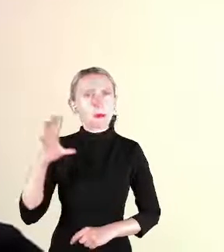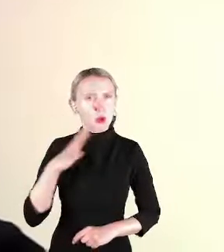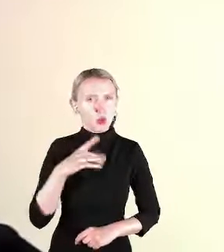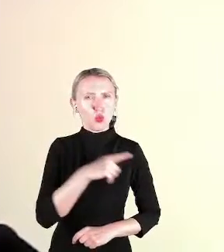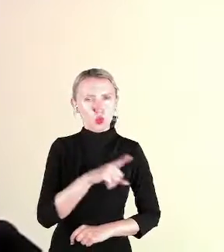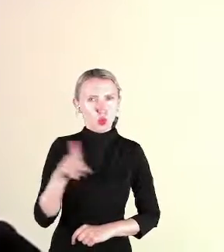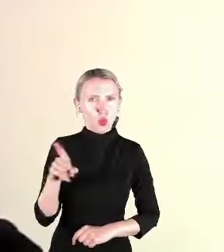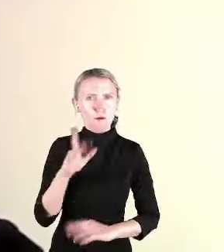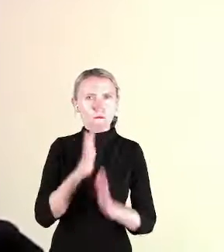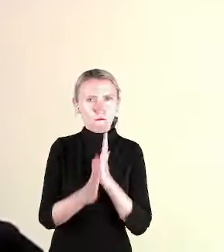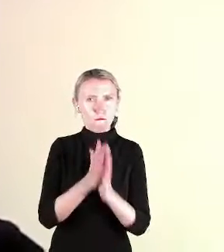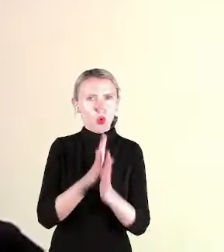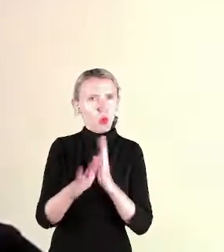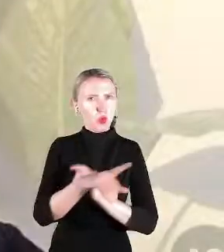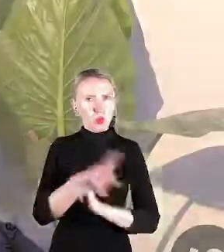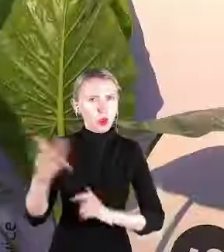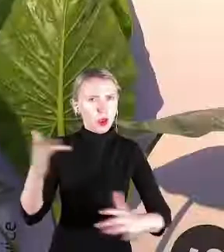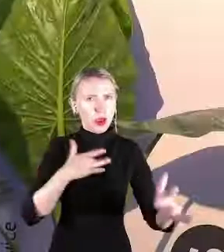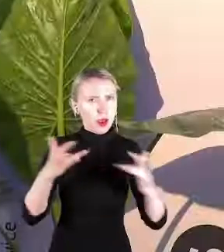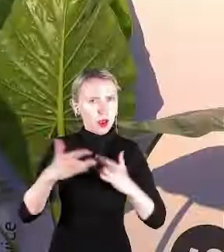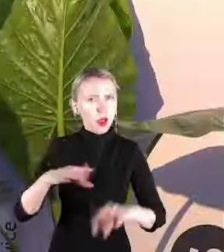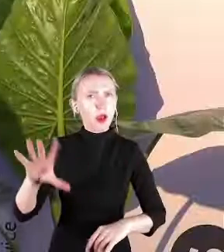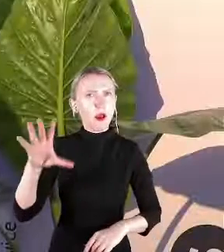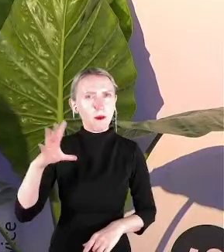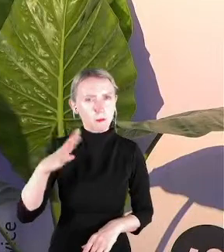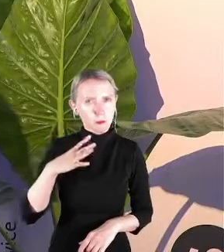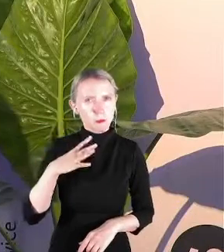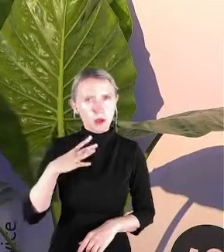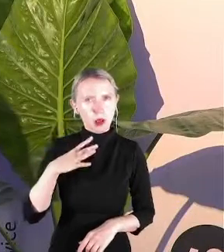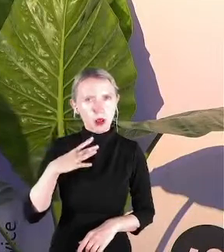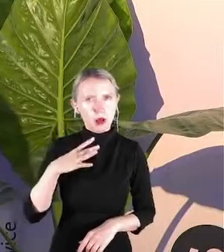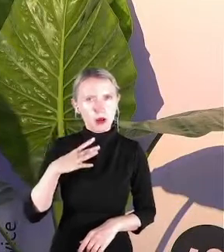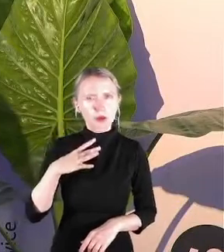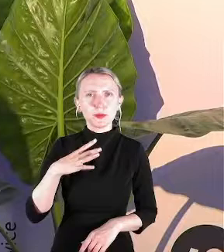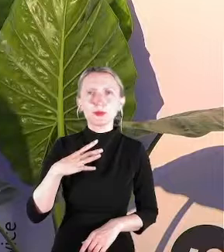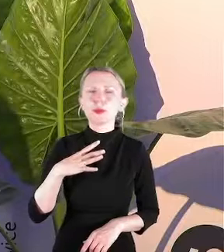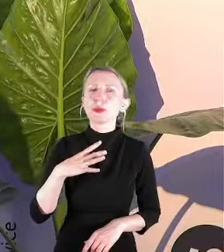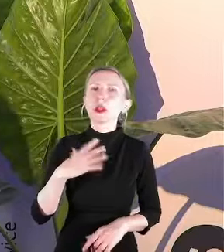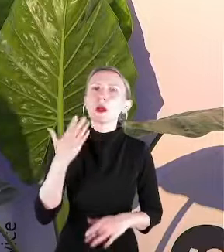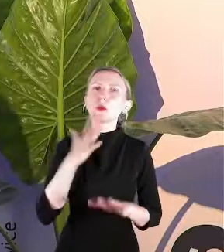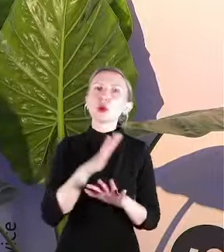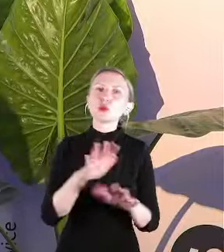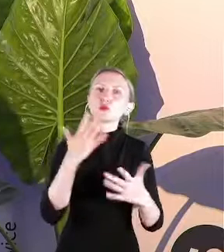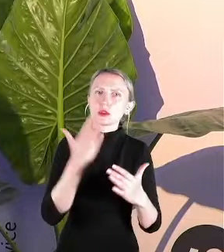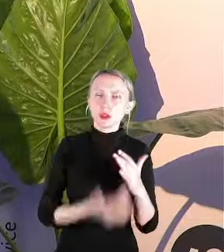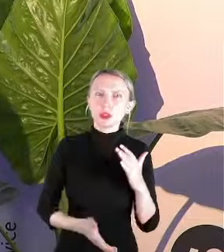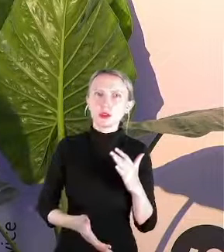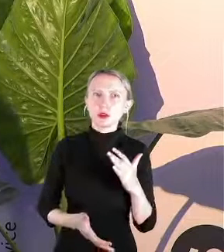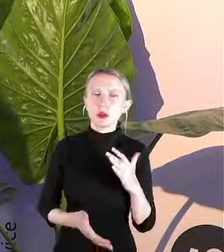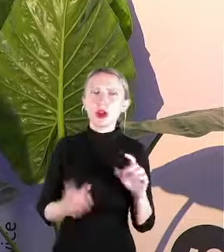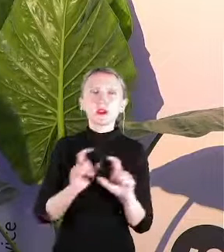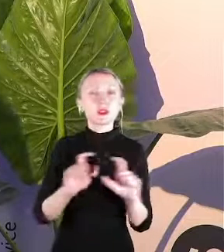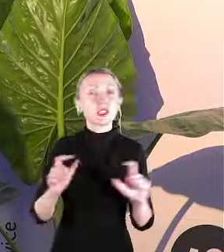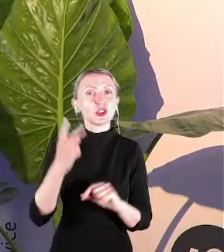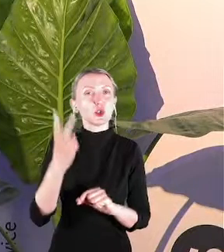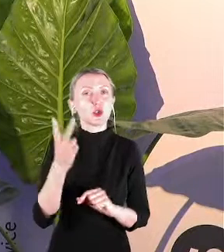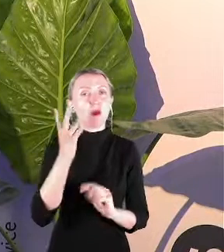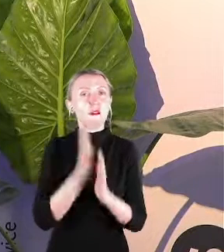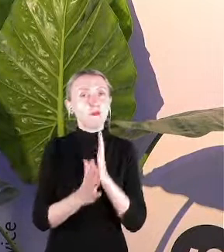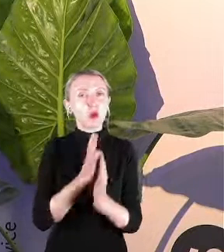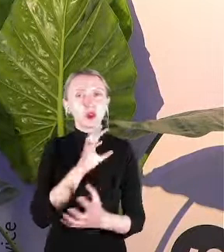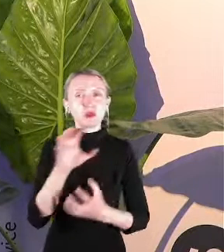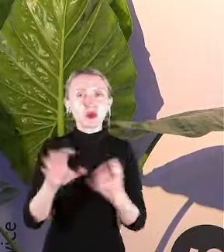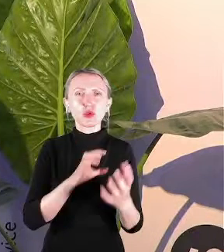wouldn't understand how could you just murder and how can you have this cultural suicide